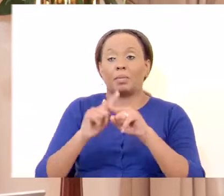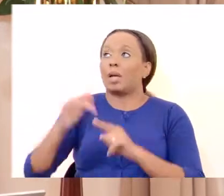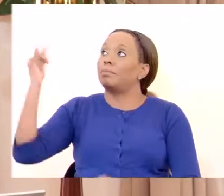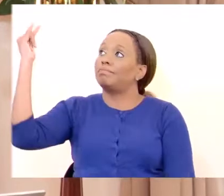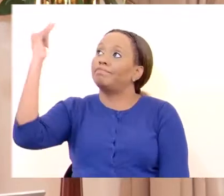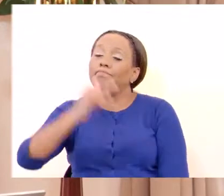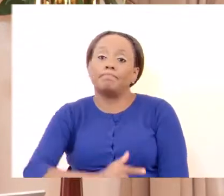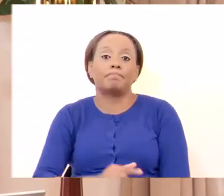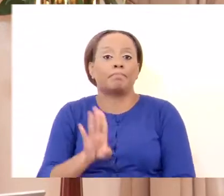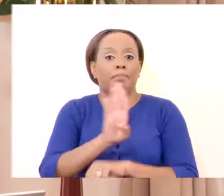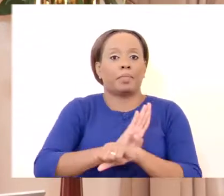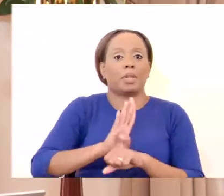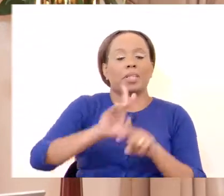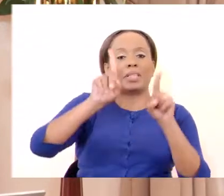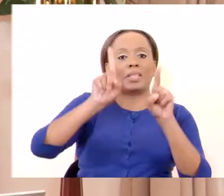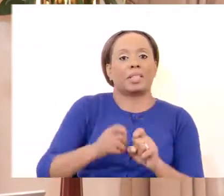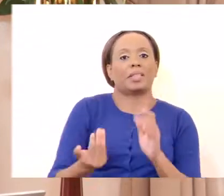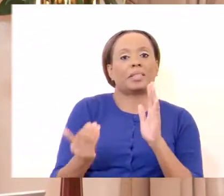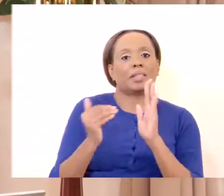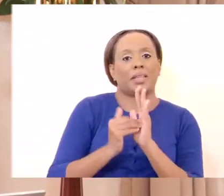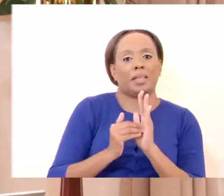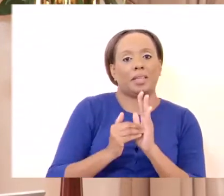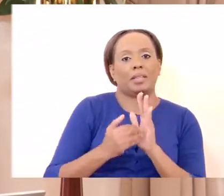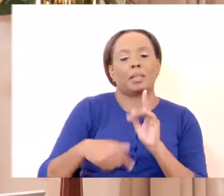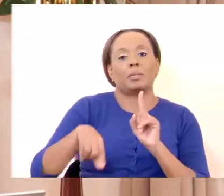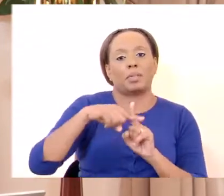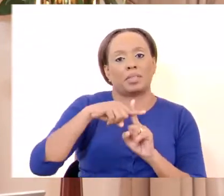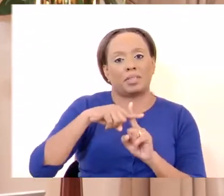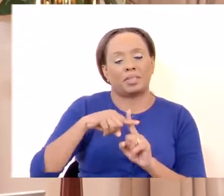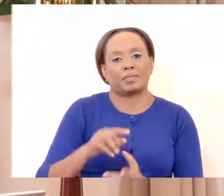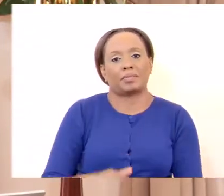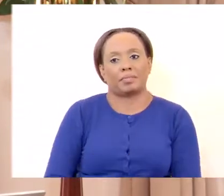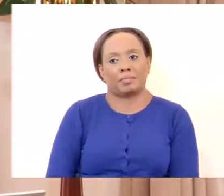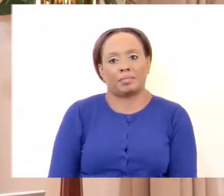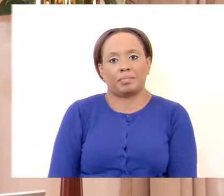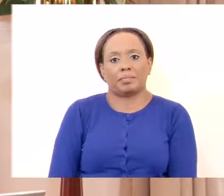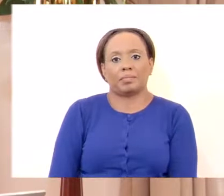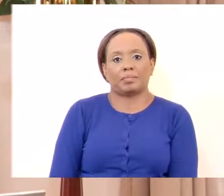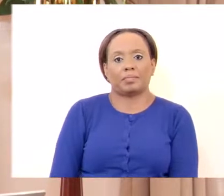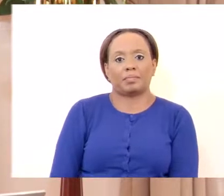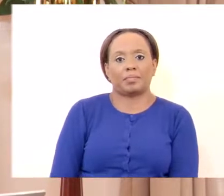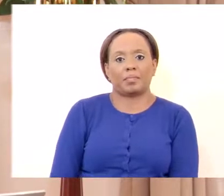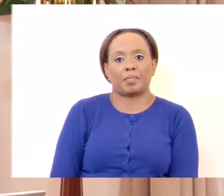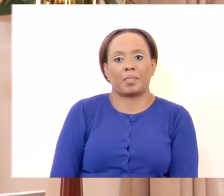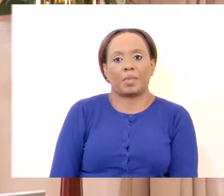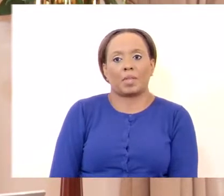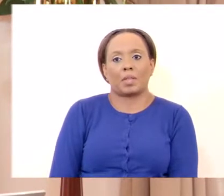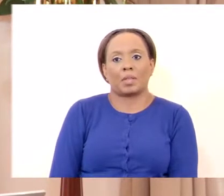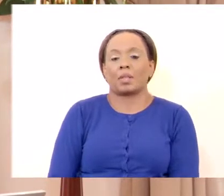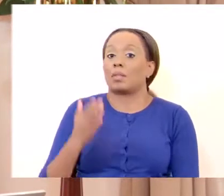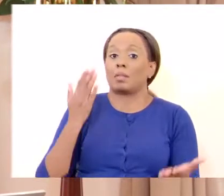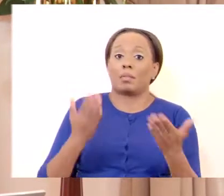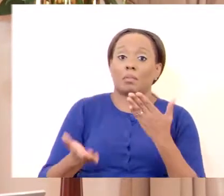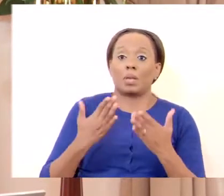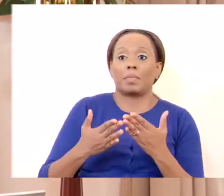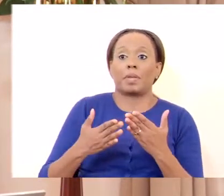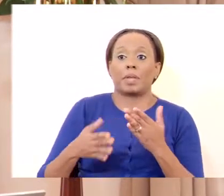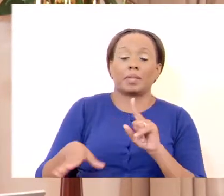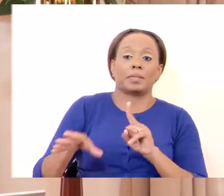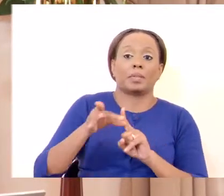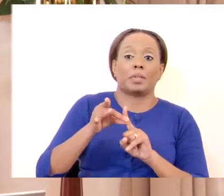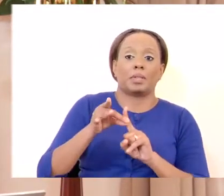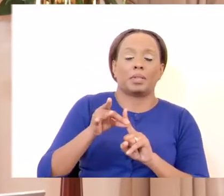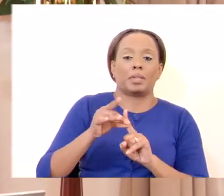were tested again, and the test was positive. So the immediate assumption is this is possibly a reinfection. But what you